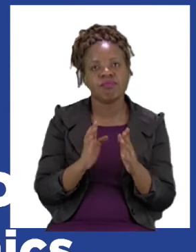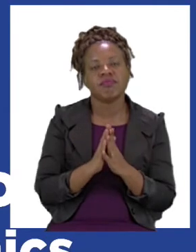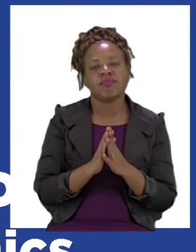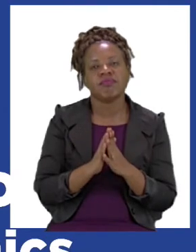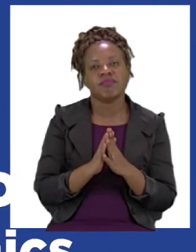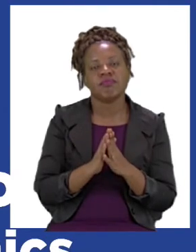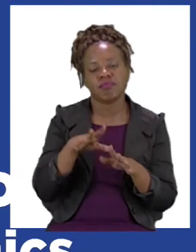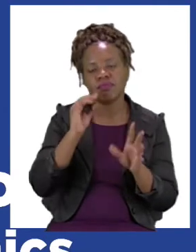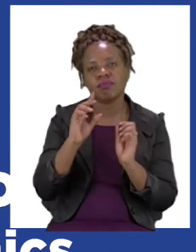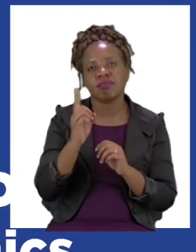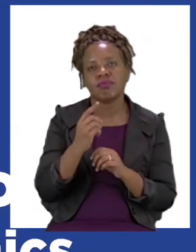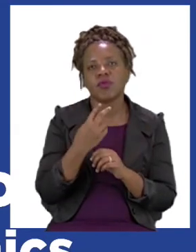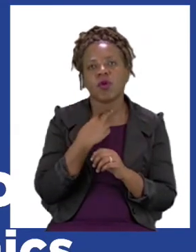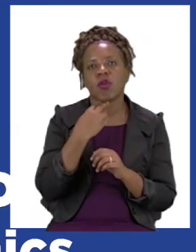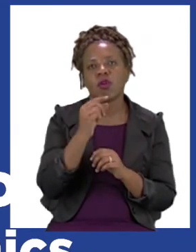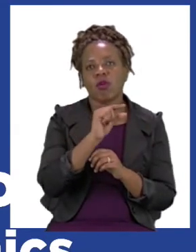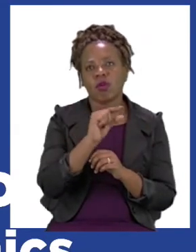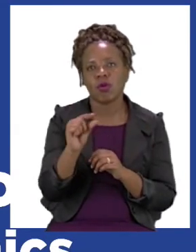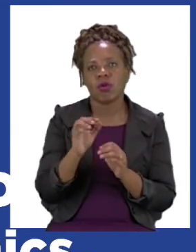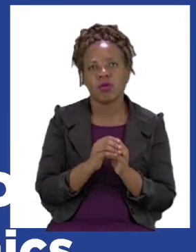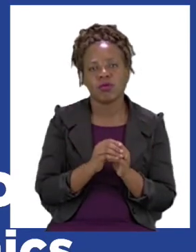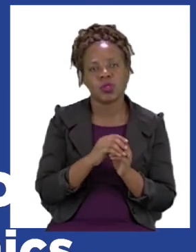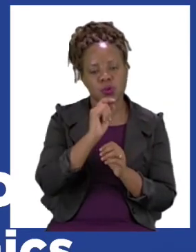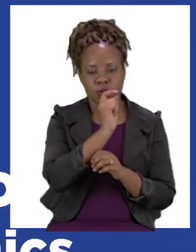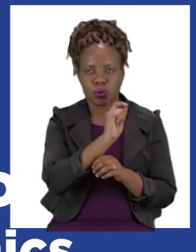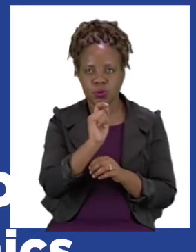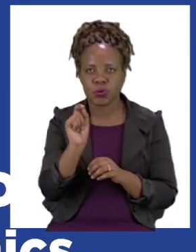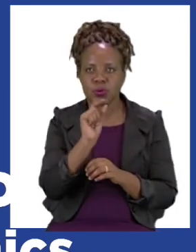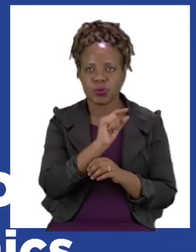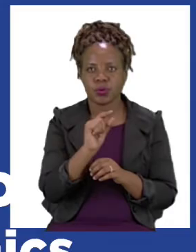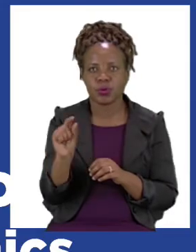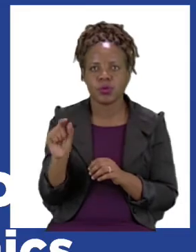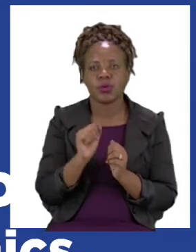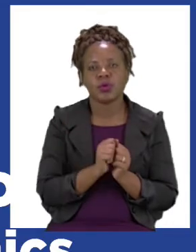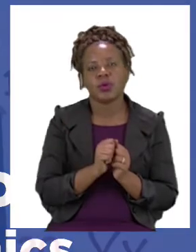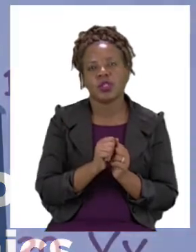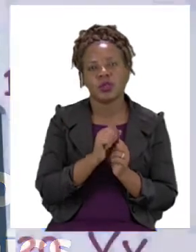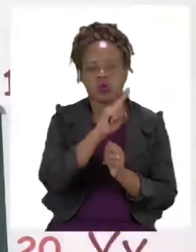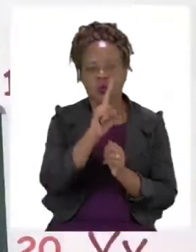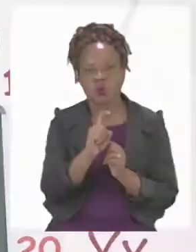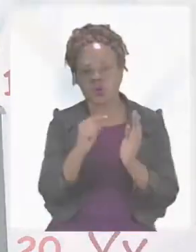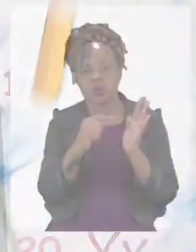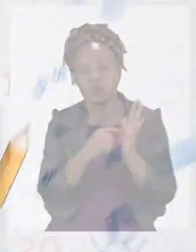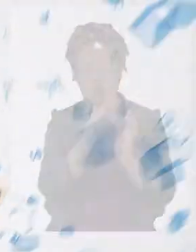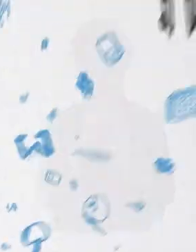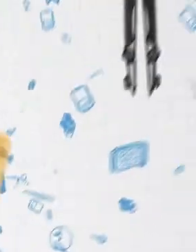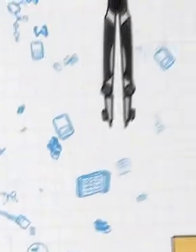about phonics, creative writing, and punctuation.